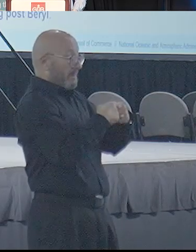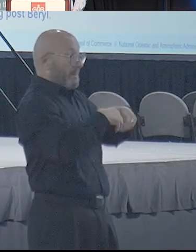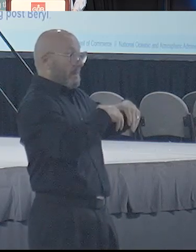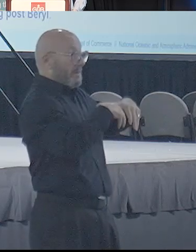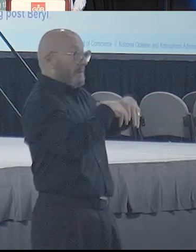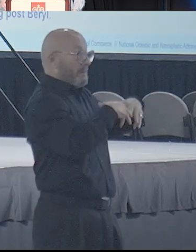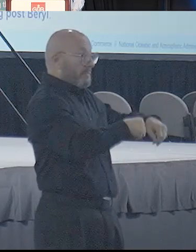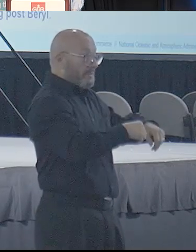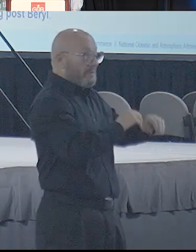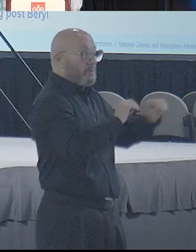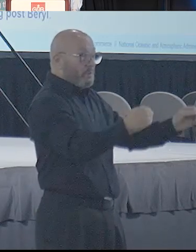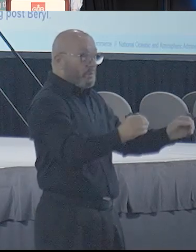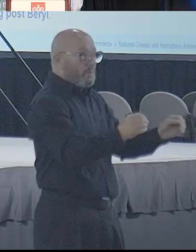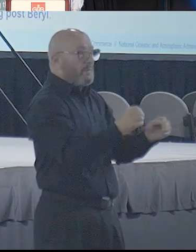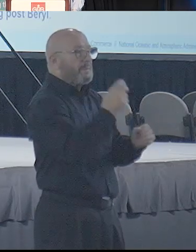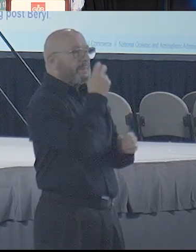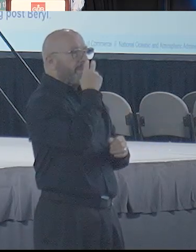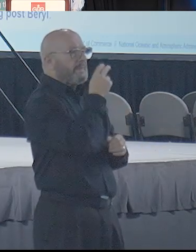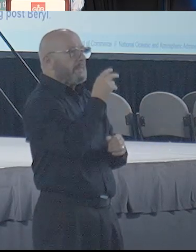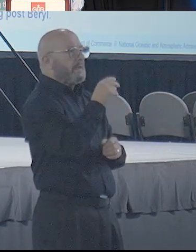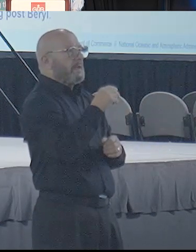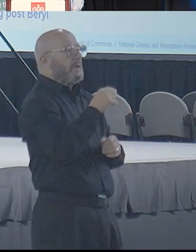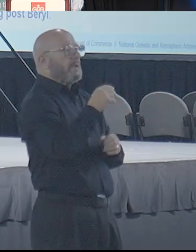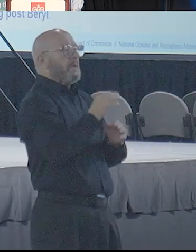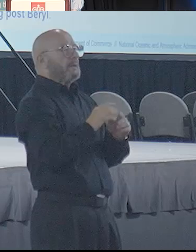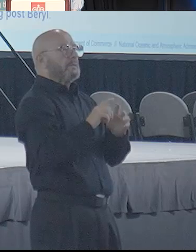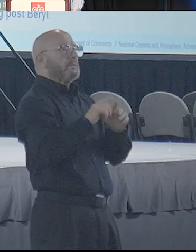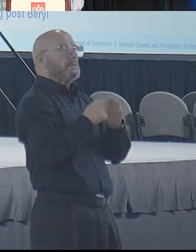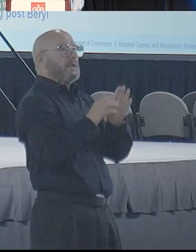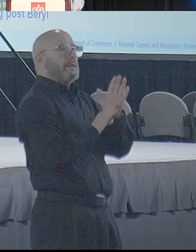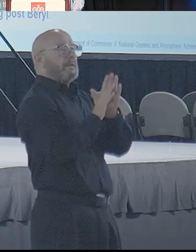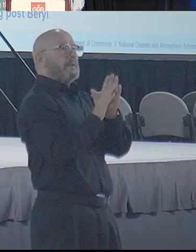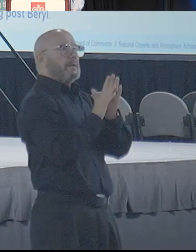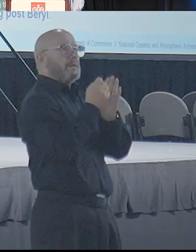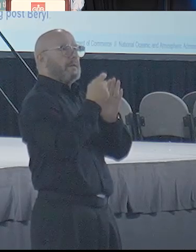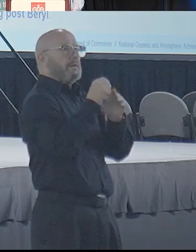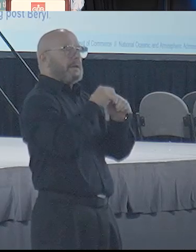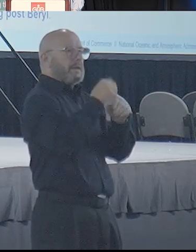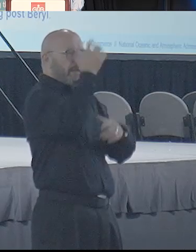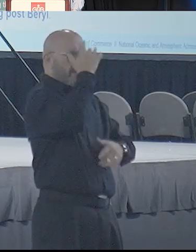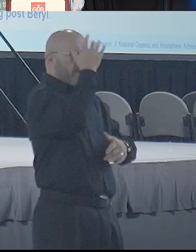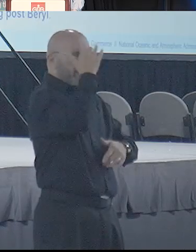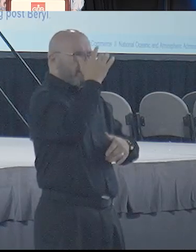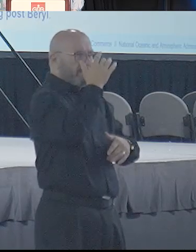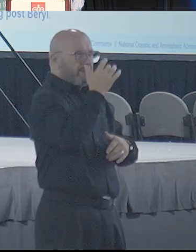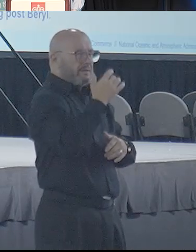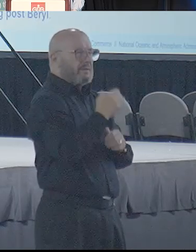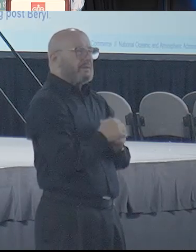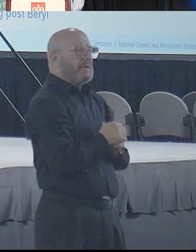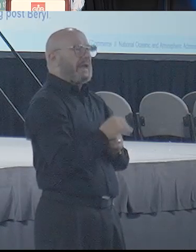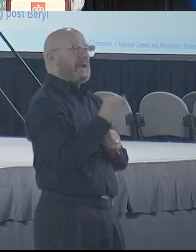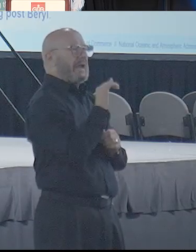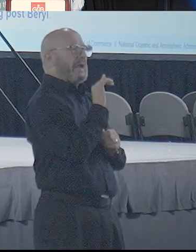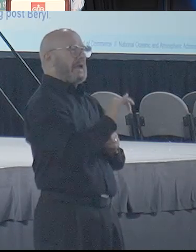area, we saw a spike of heat illness, and we hadn't in the past actually seen this data pretty real time. And